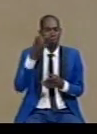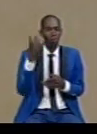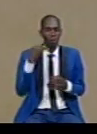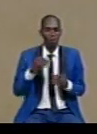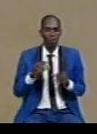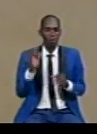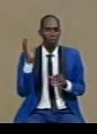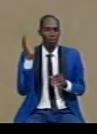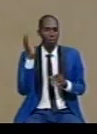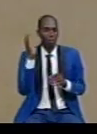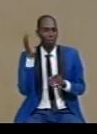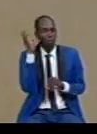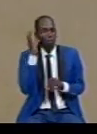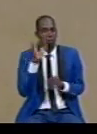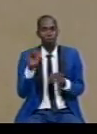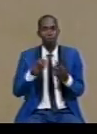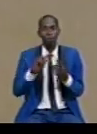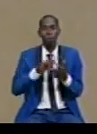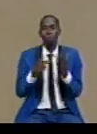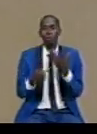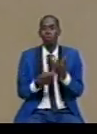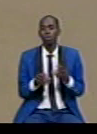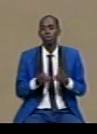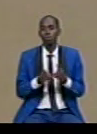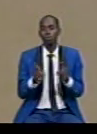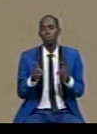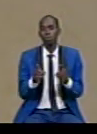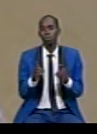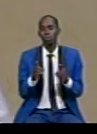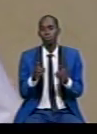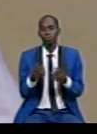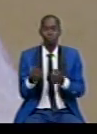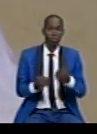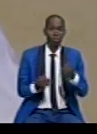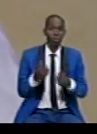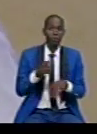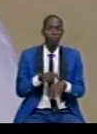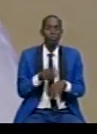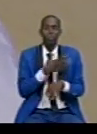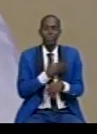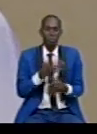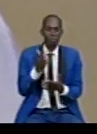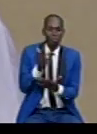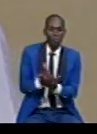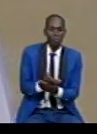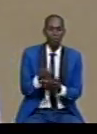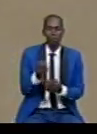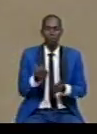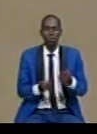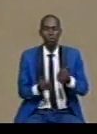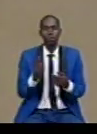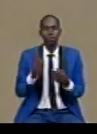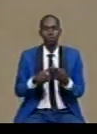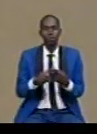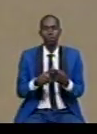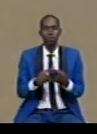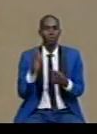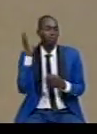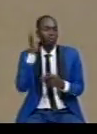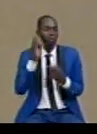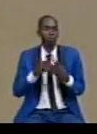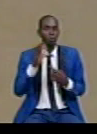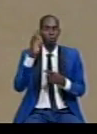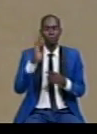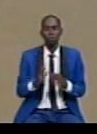moving. The driver parked and we're listening to the pastor's prayer. All of